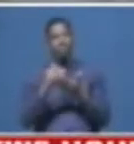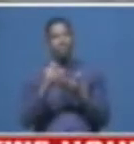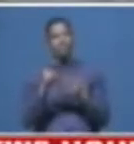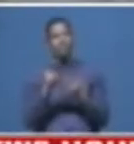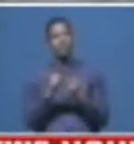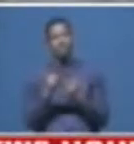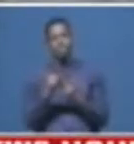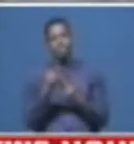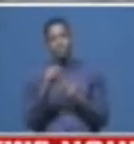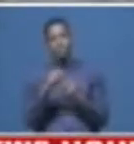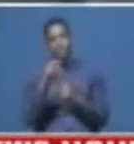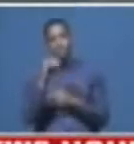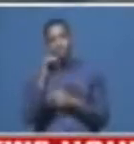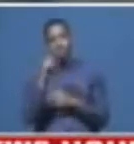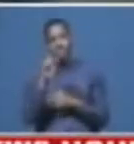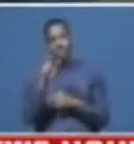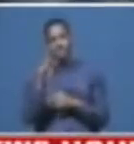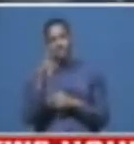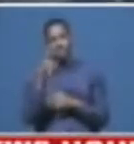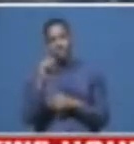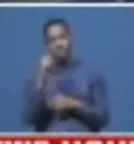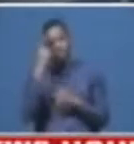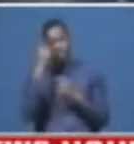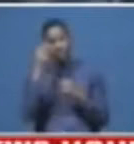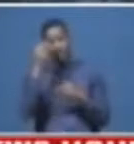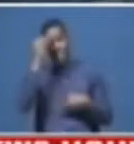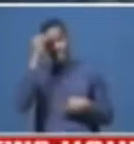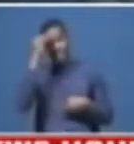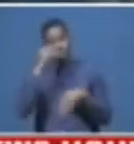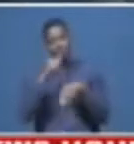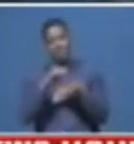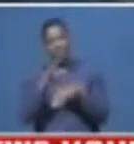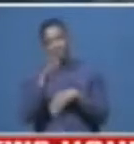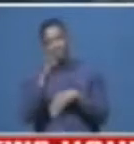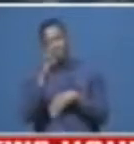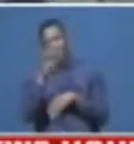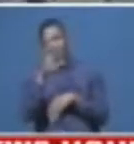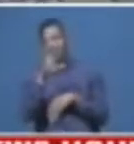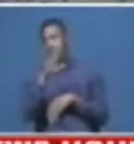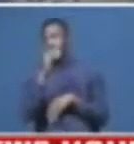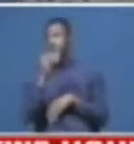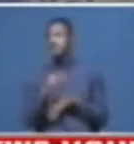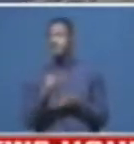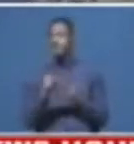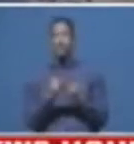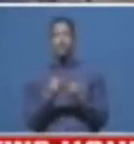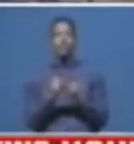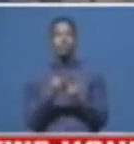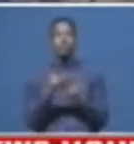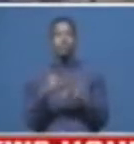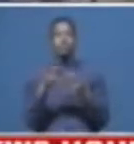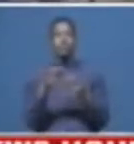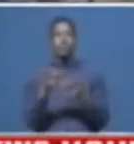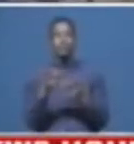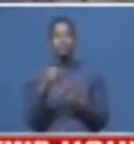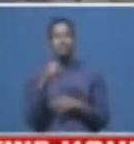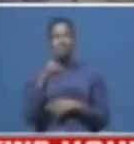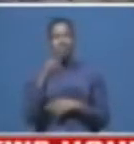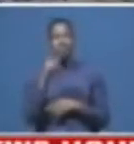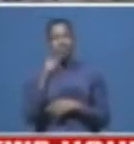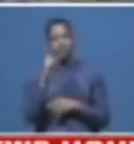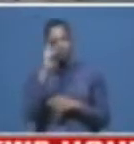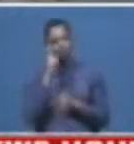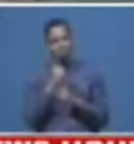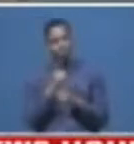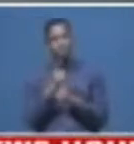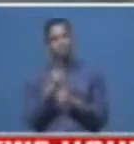and mortality rates due to malaria by 75%. It also hopes to provide a prompt and effective